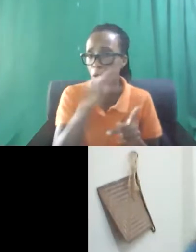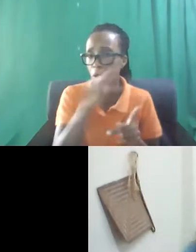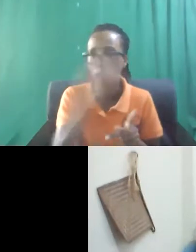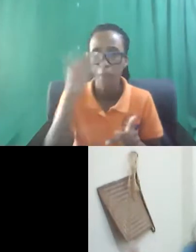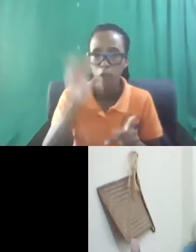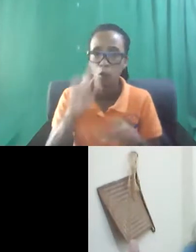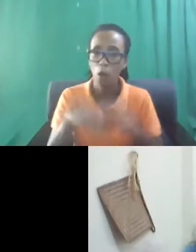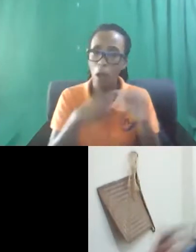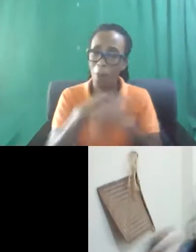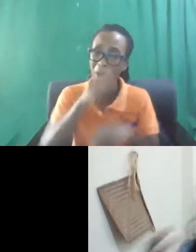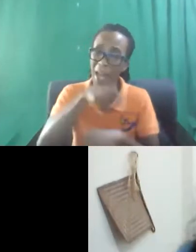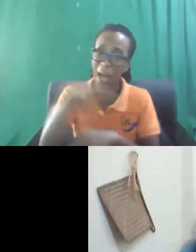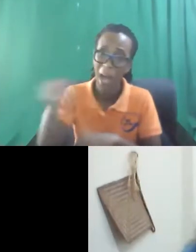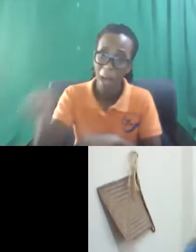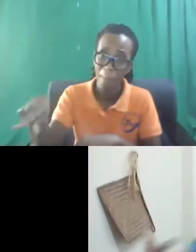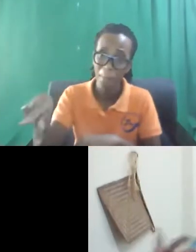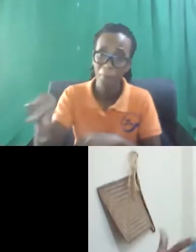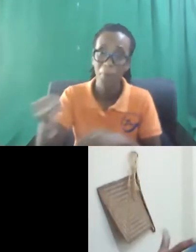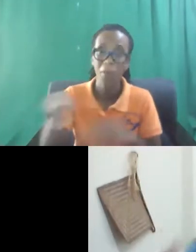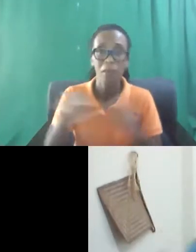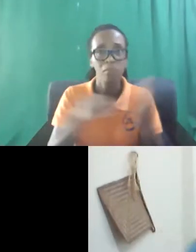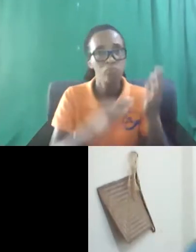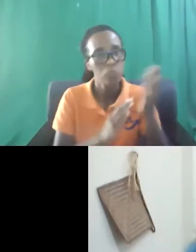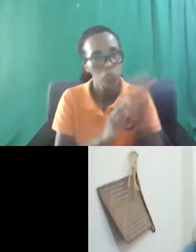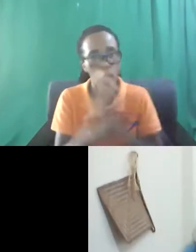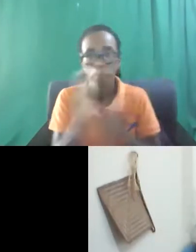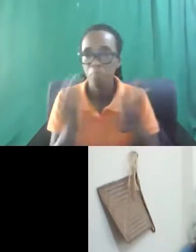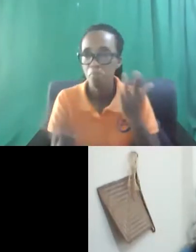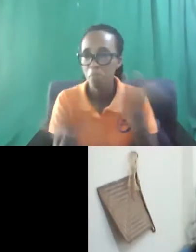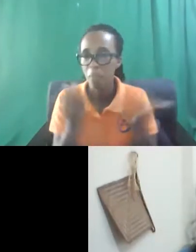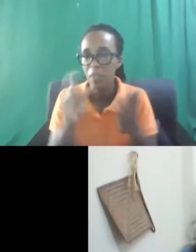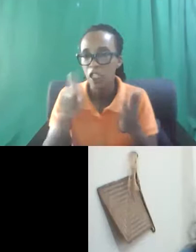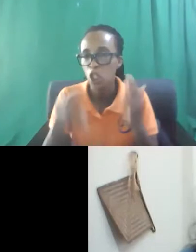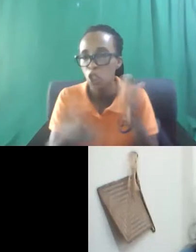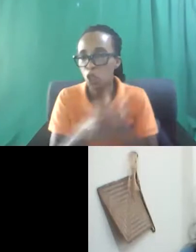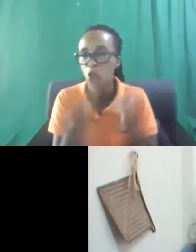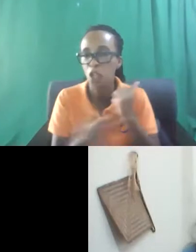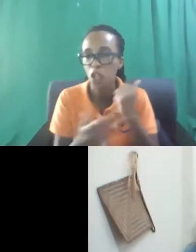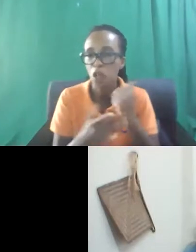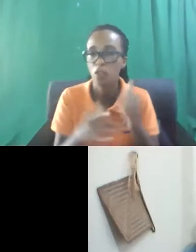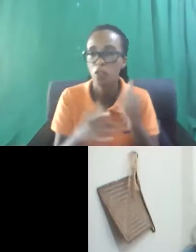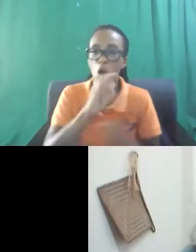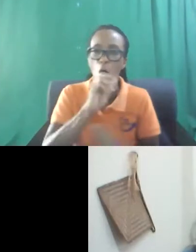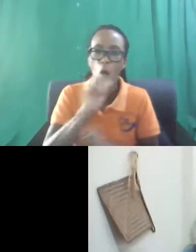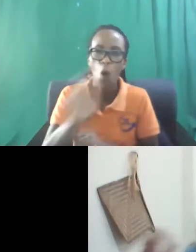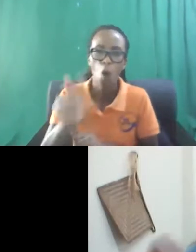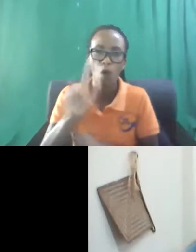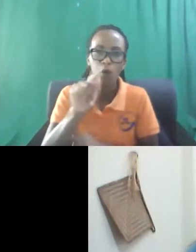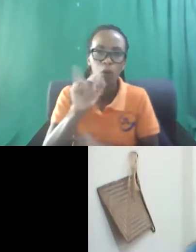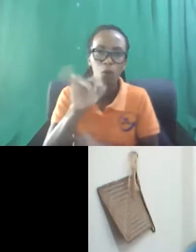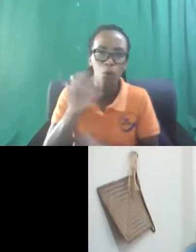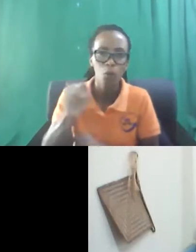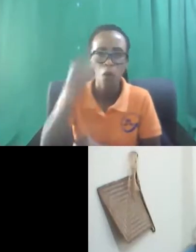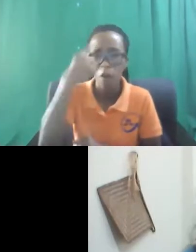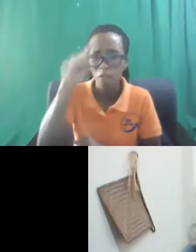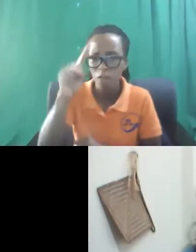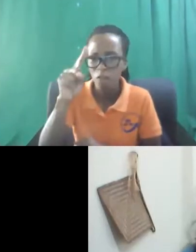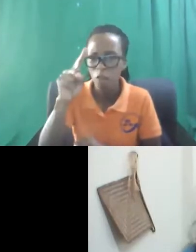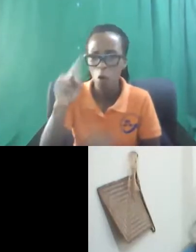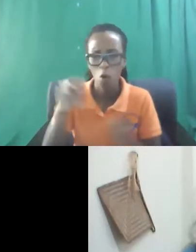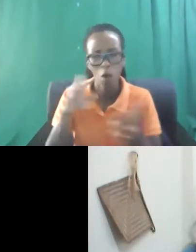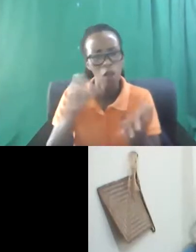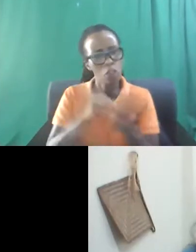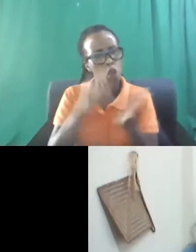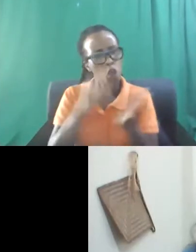could work on, if you're super interested in technology, you could work on digital tools for language documentation, language revitalization.